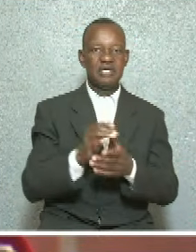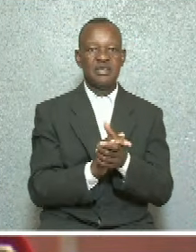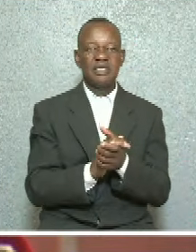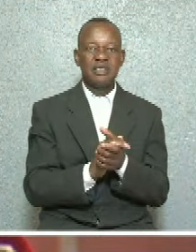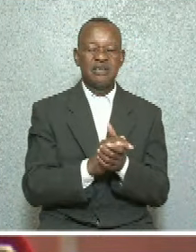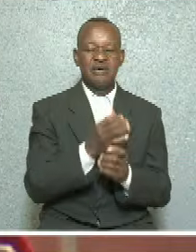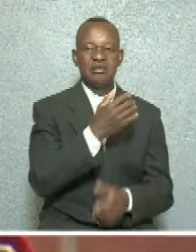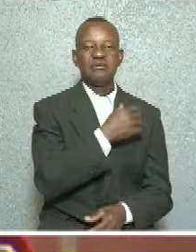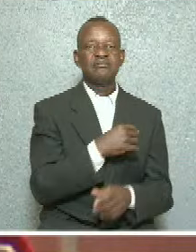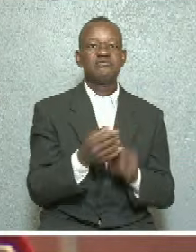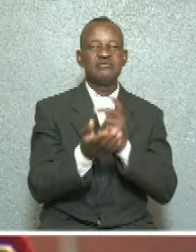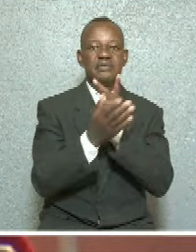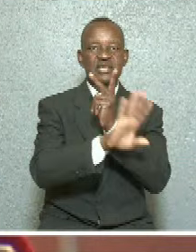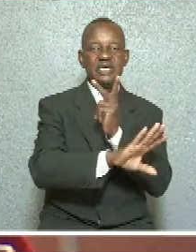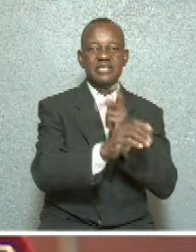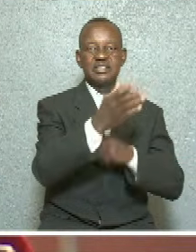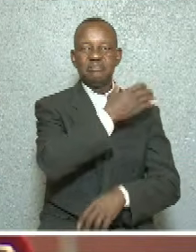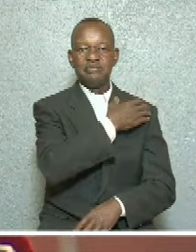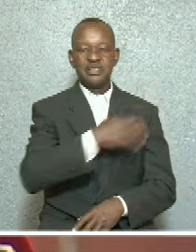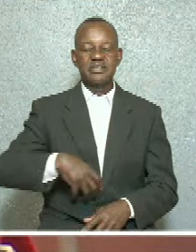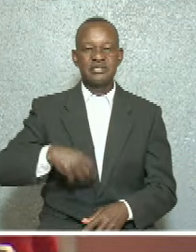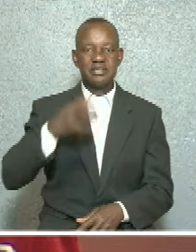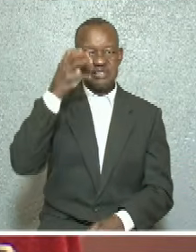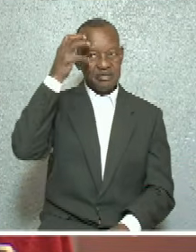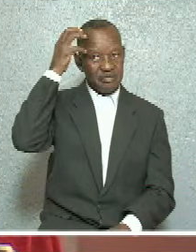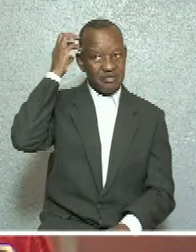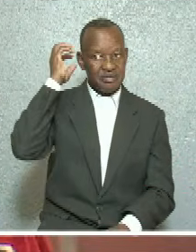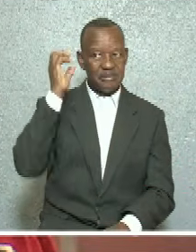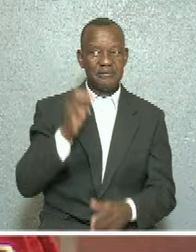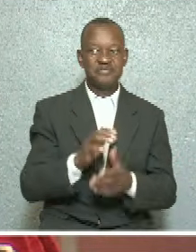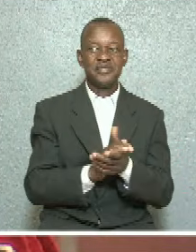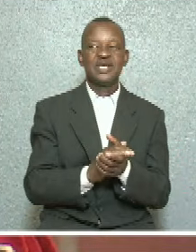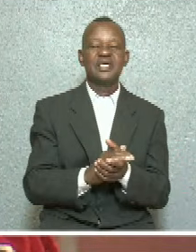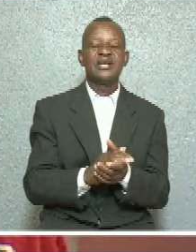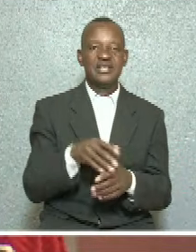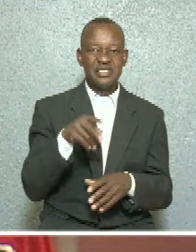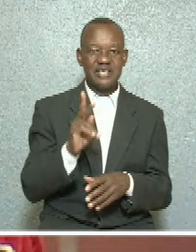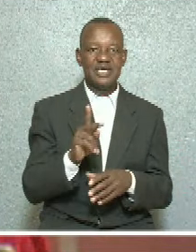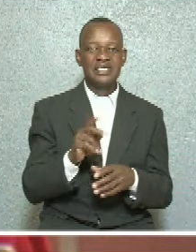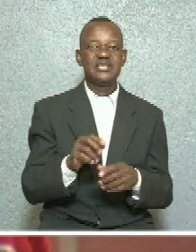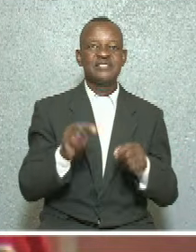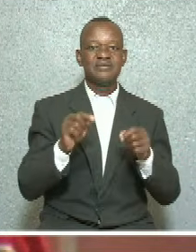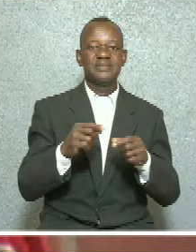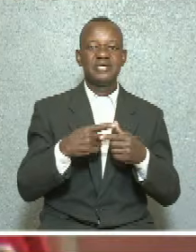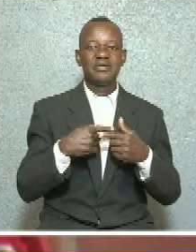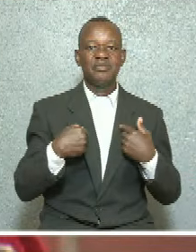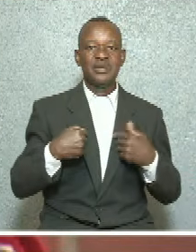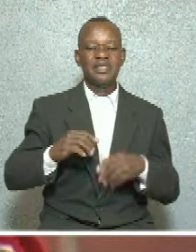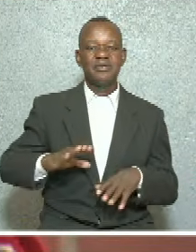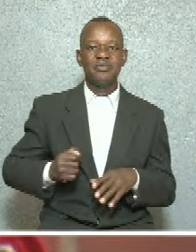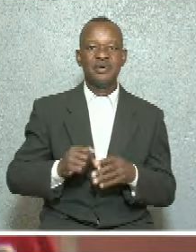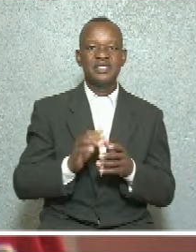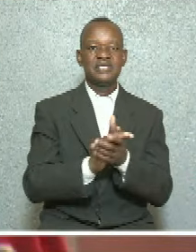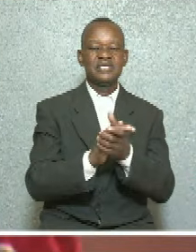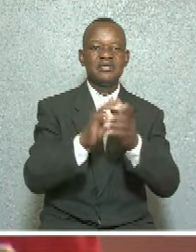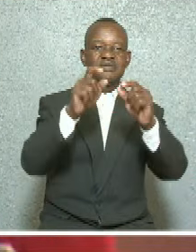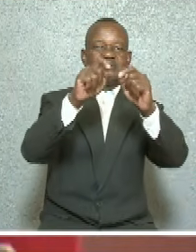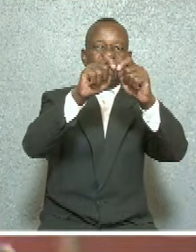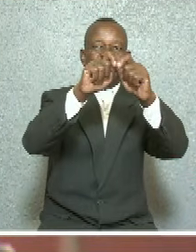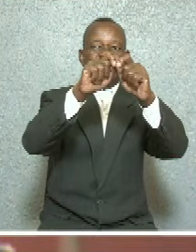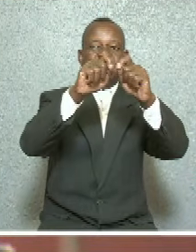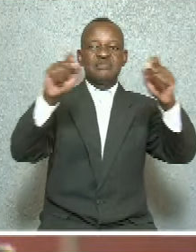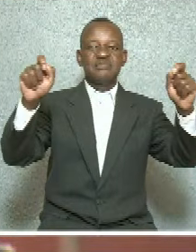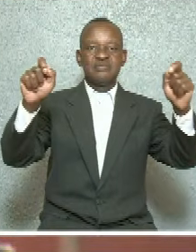with those pictures. And today we'd like to unveil and, of course, show that to you and, of course, to the parents as well, because we also at